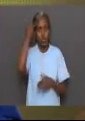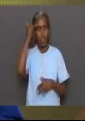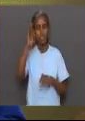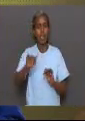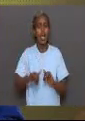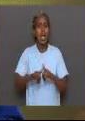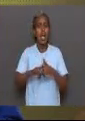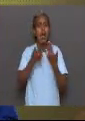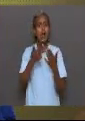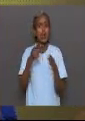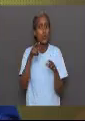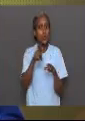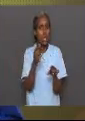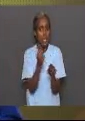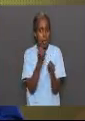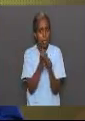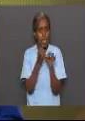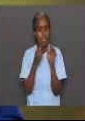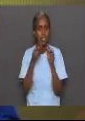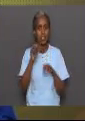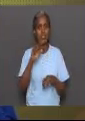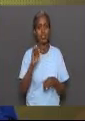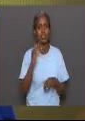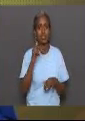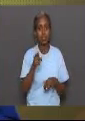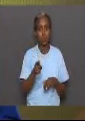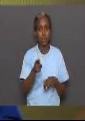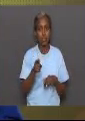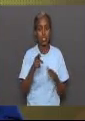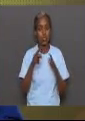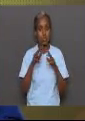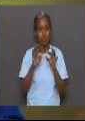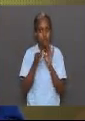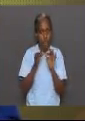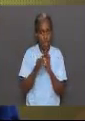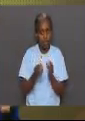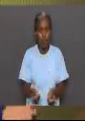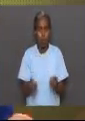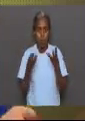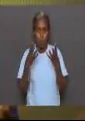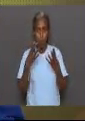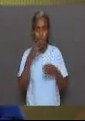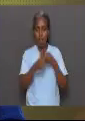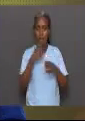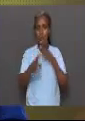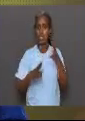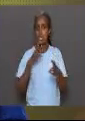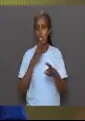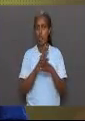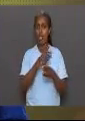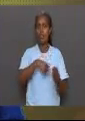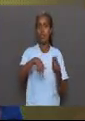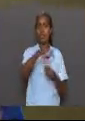how you can apply trigonometry to find out more about the world around you.